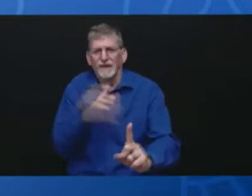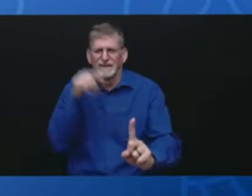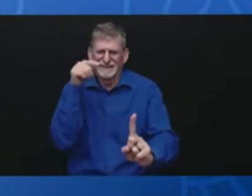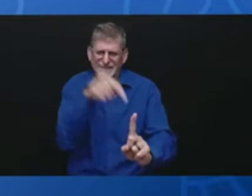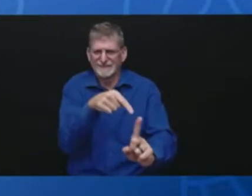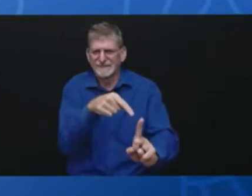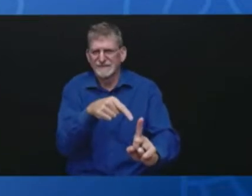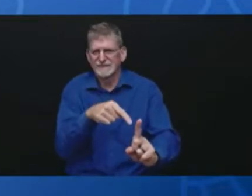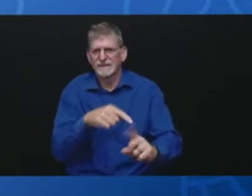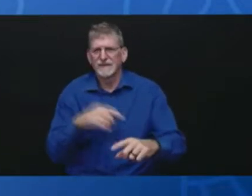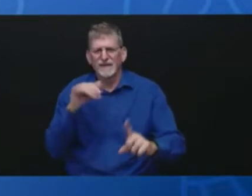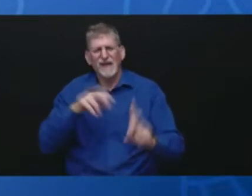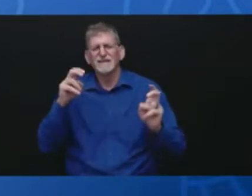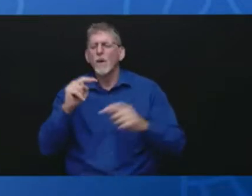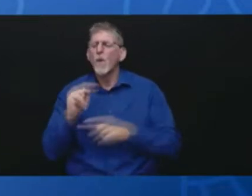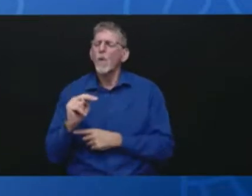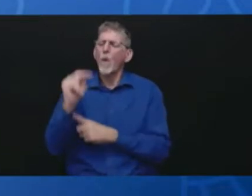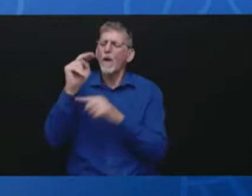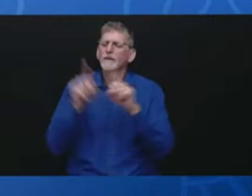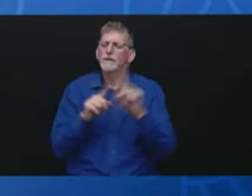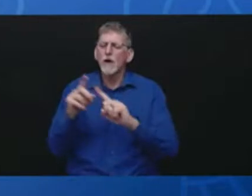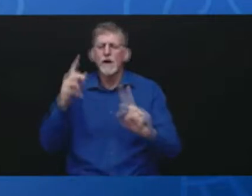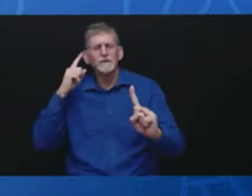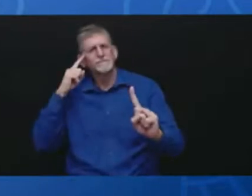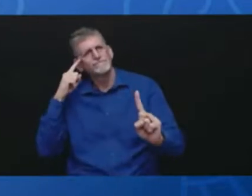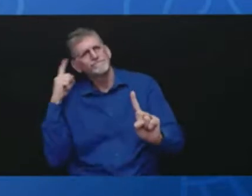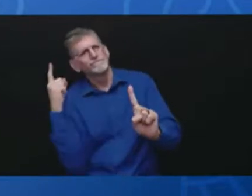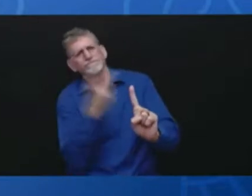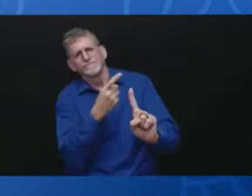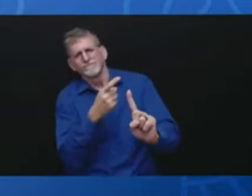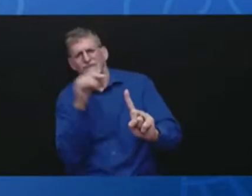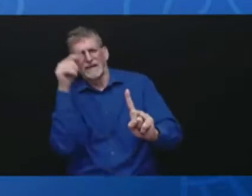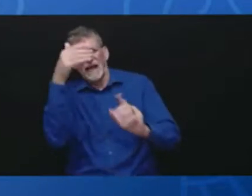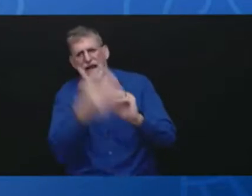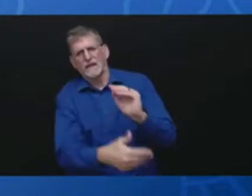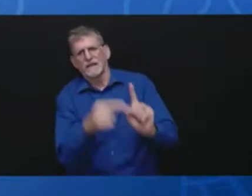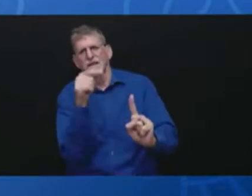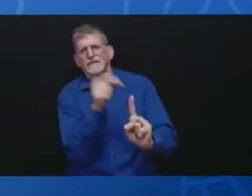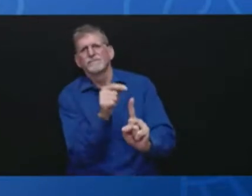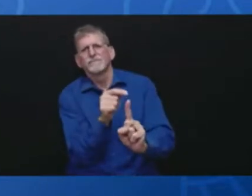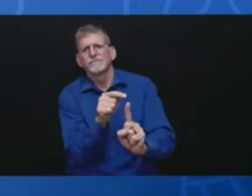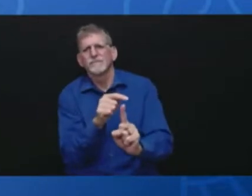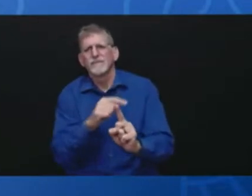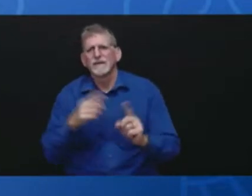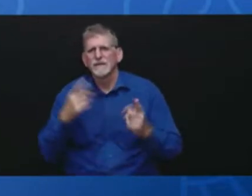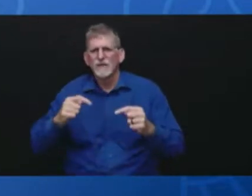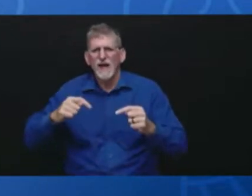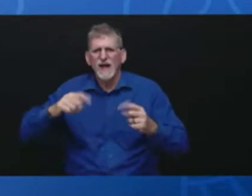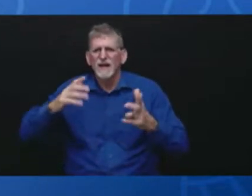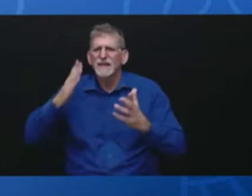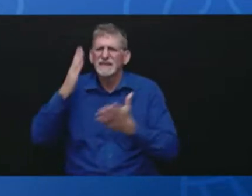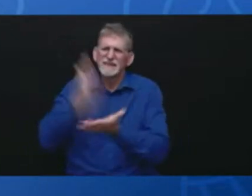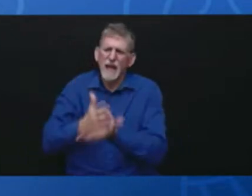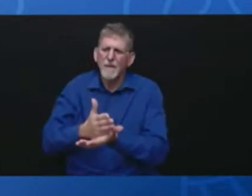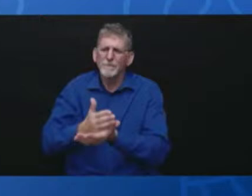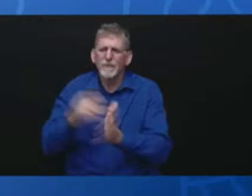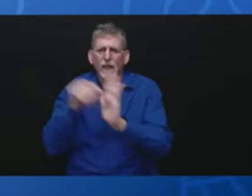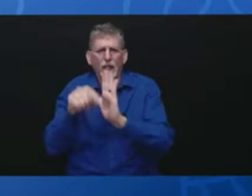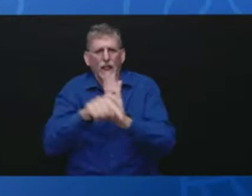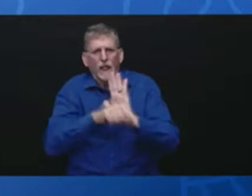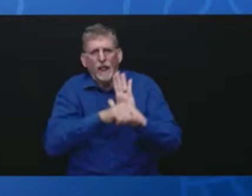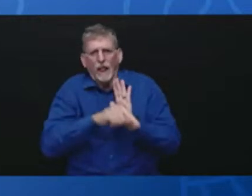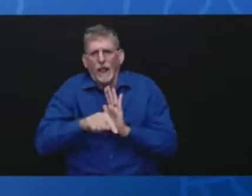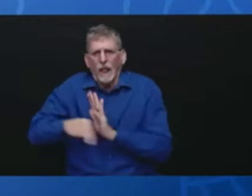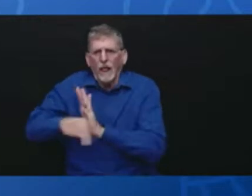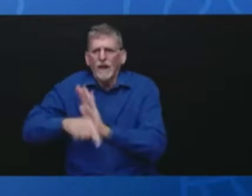Star of making sure that the slaughter stops? There's, again, we still deal with every day, even with this work. People